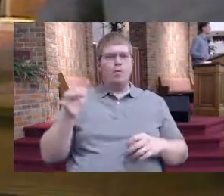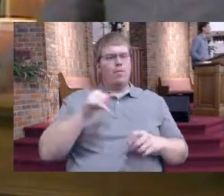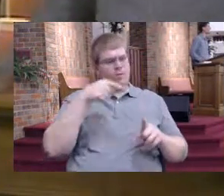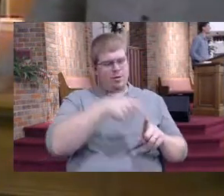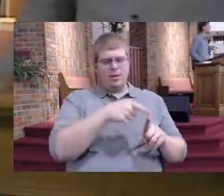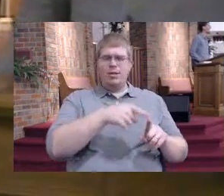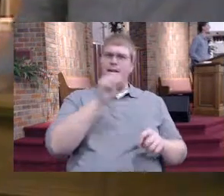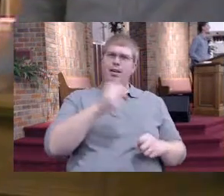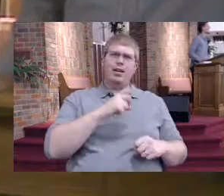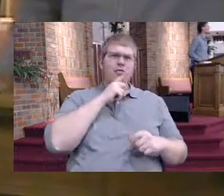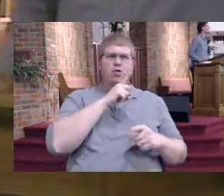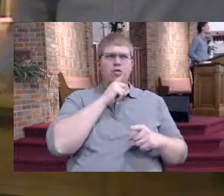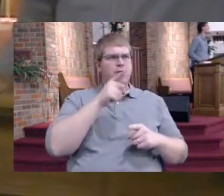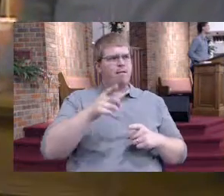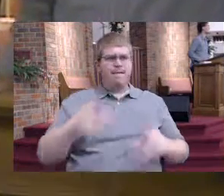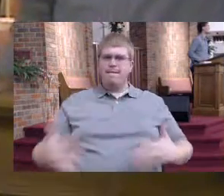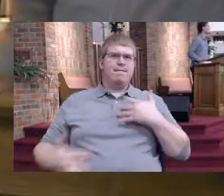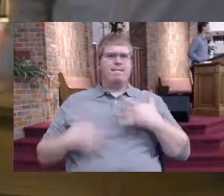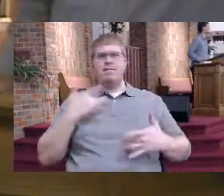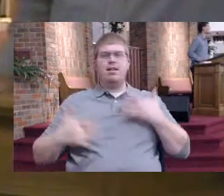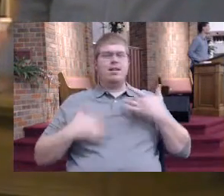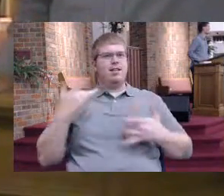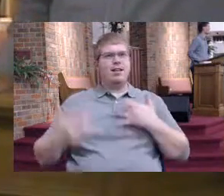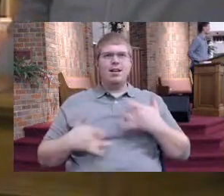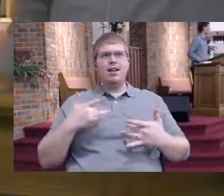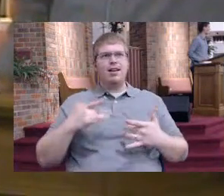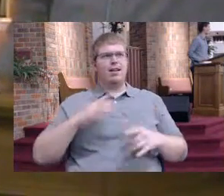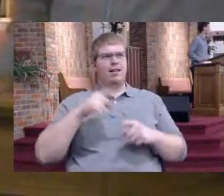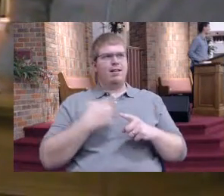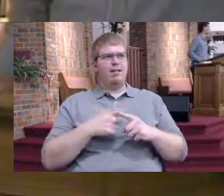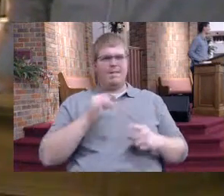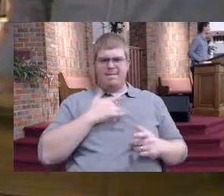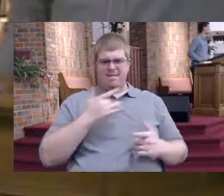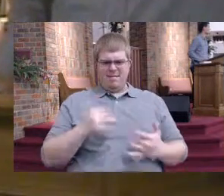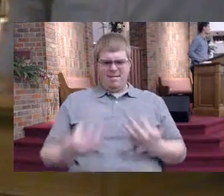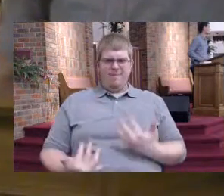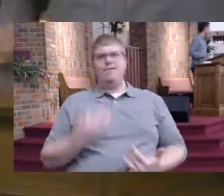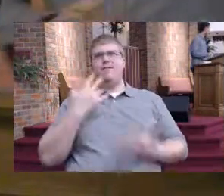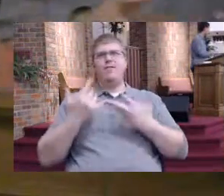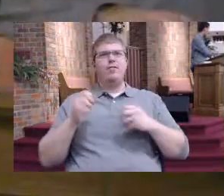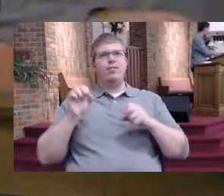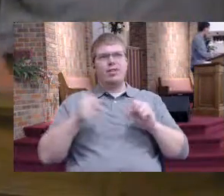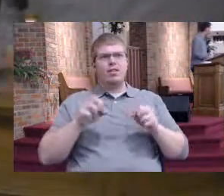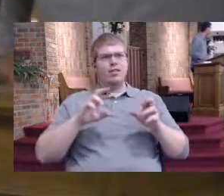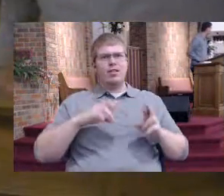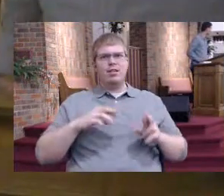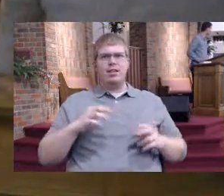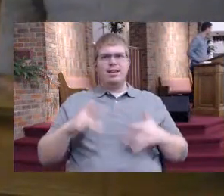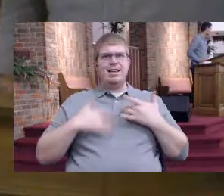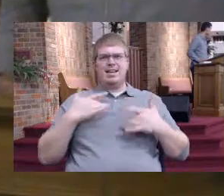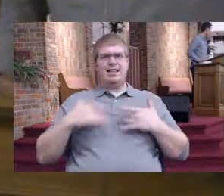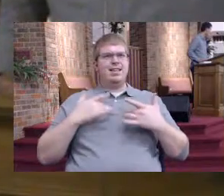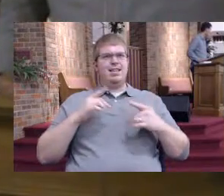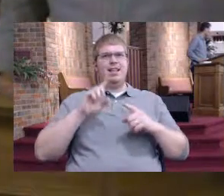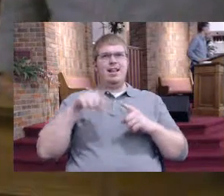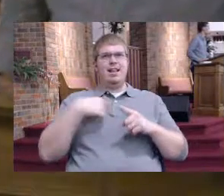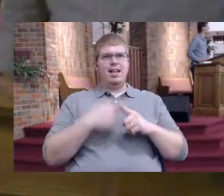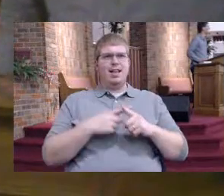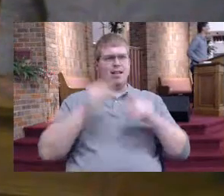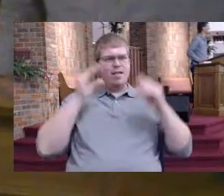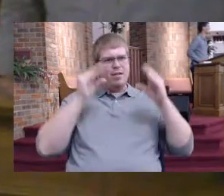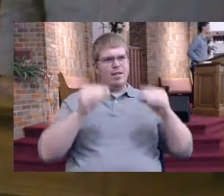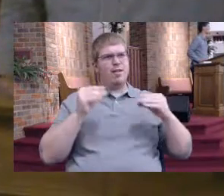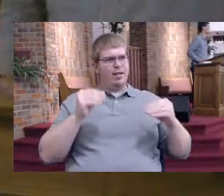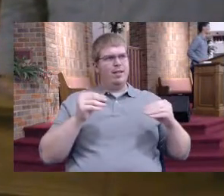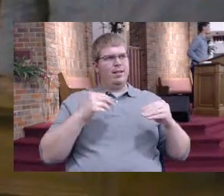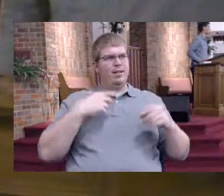just really on fire, you could say, for what we brought. But we realized quite quickly, he was in the video,